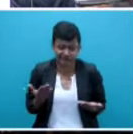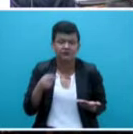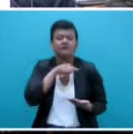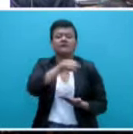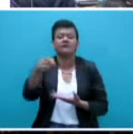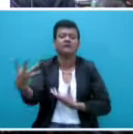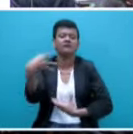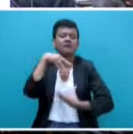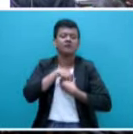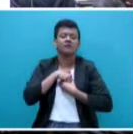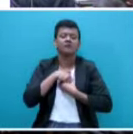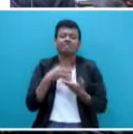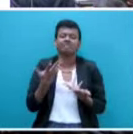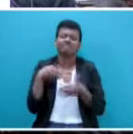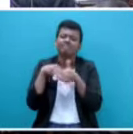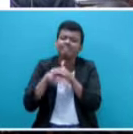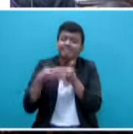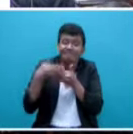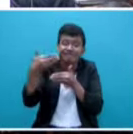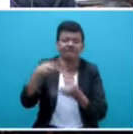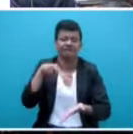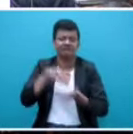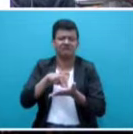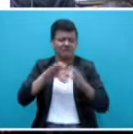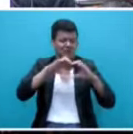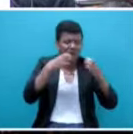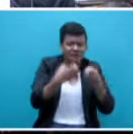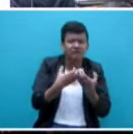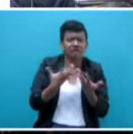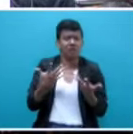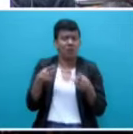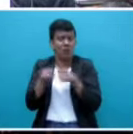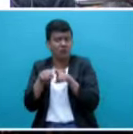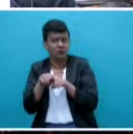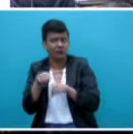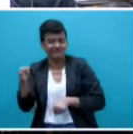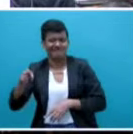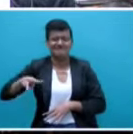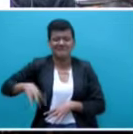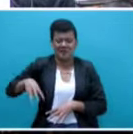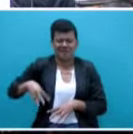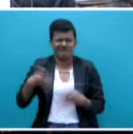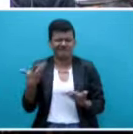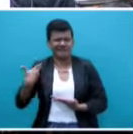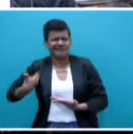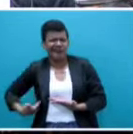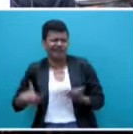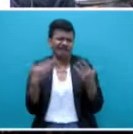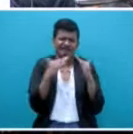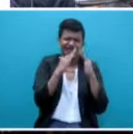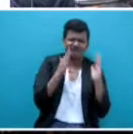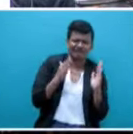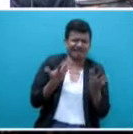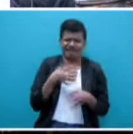processes, and when members of Parliament from both sides of the House do go out to meet with the people. Through you, Mr.